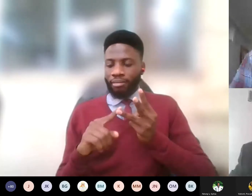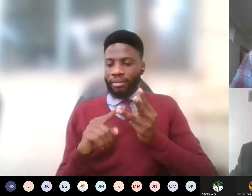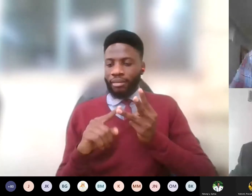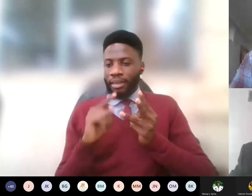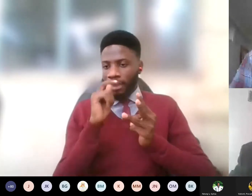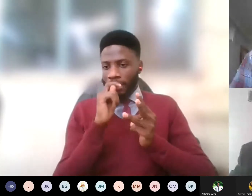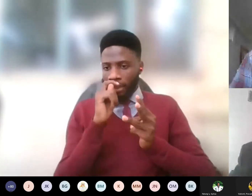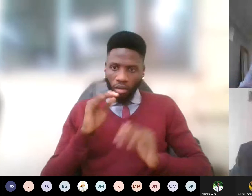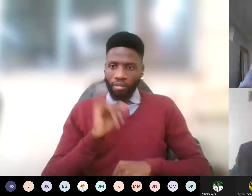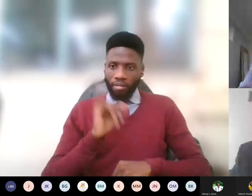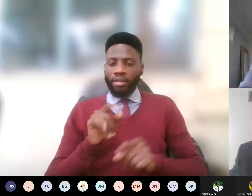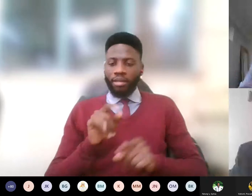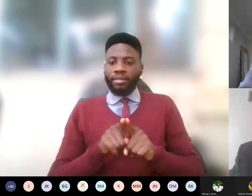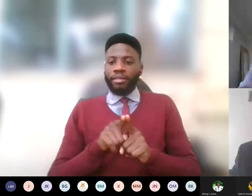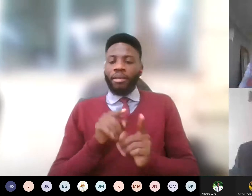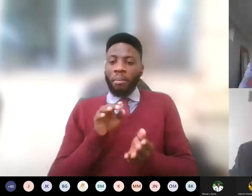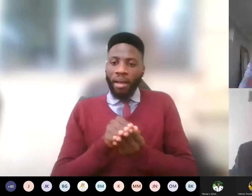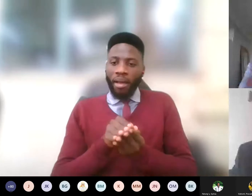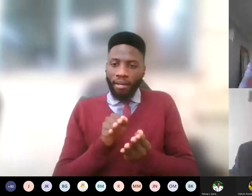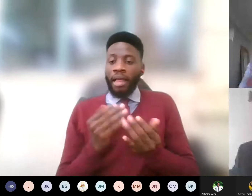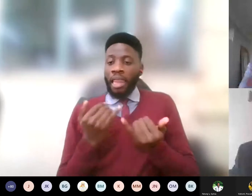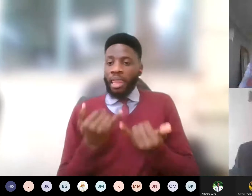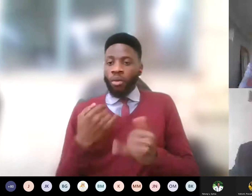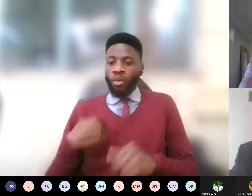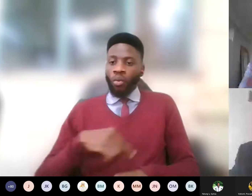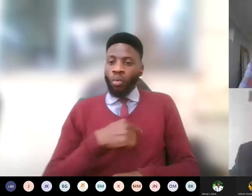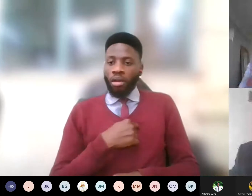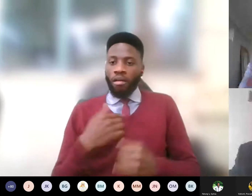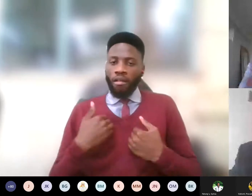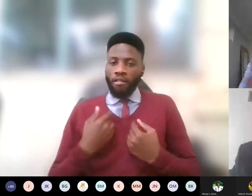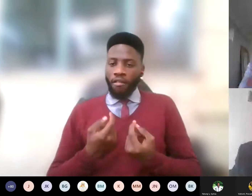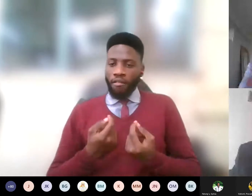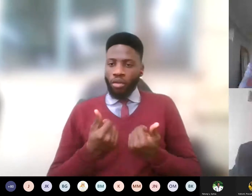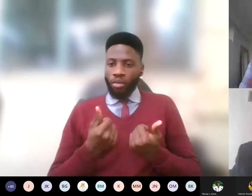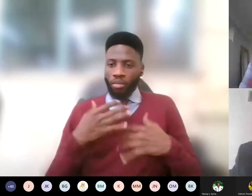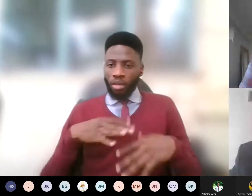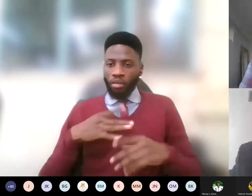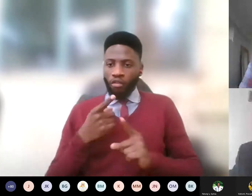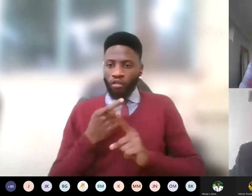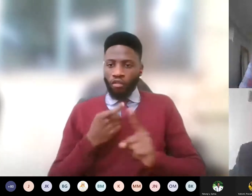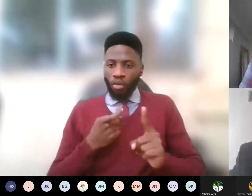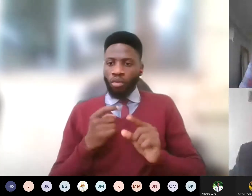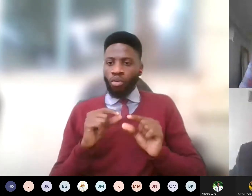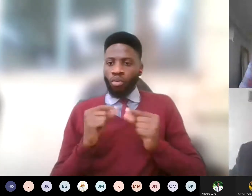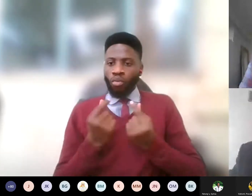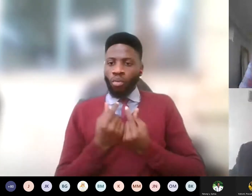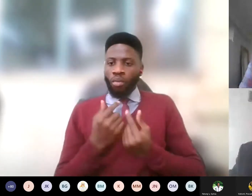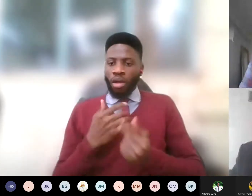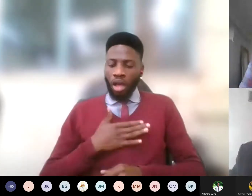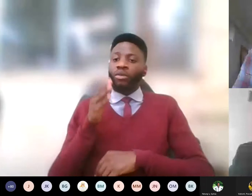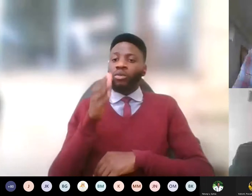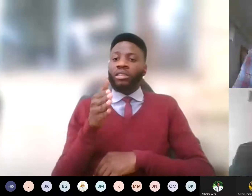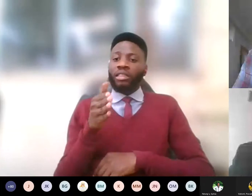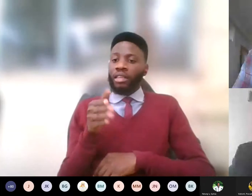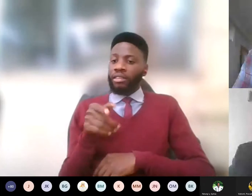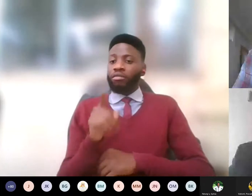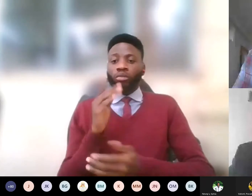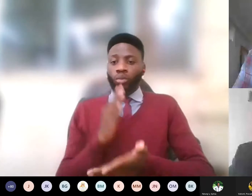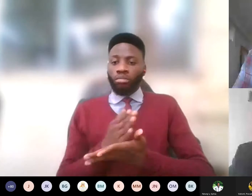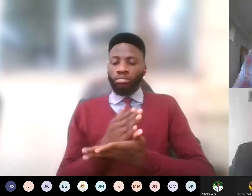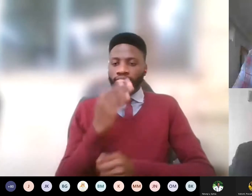and take on a cohort and train them, and then out of that cohort, onboard them. So things are going to keep changing.